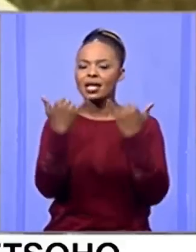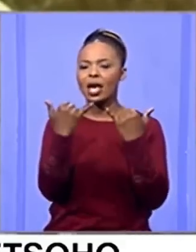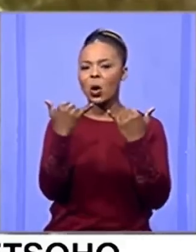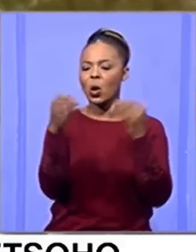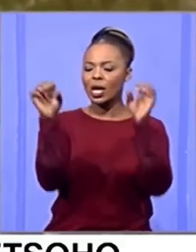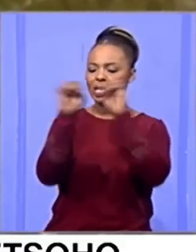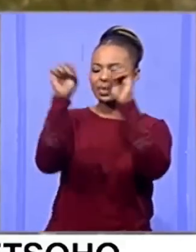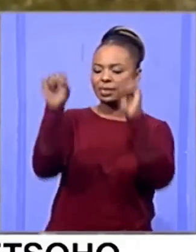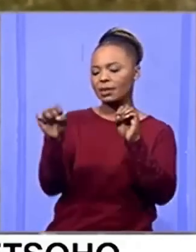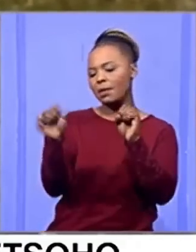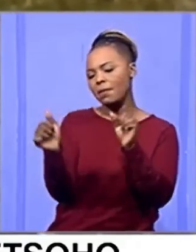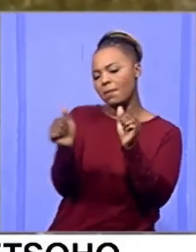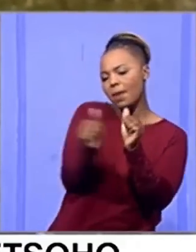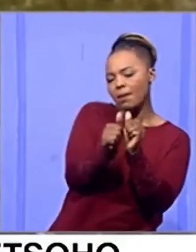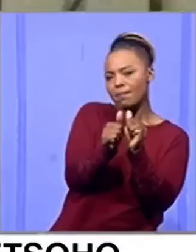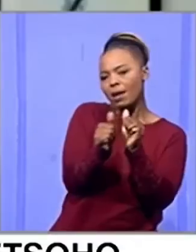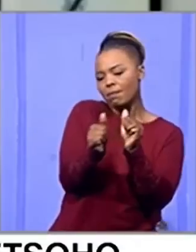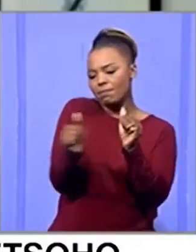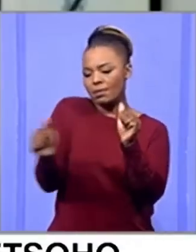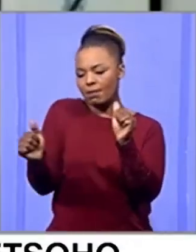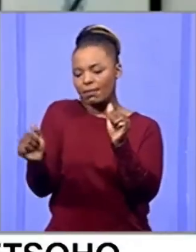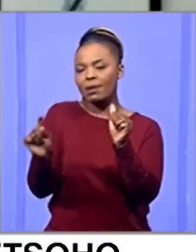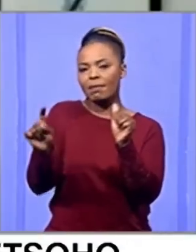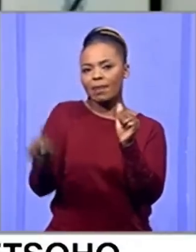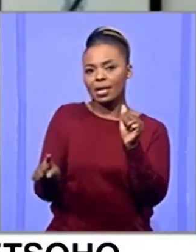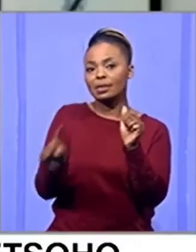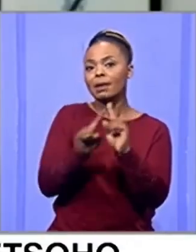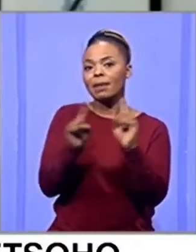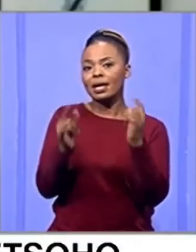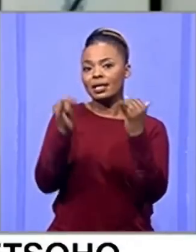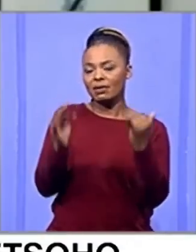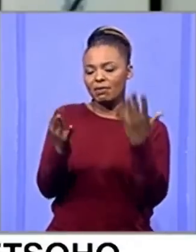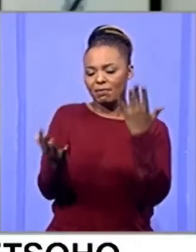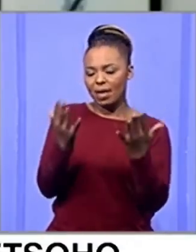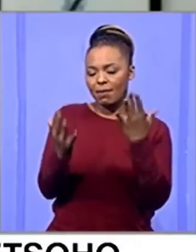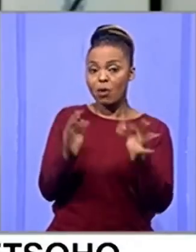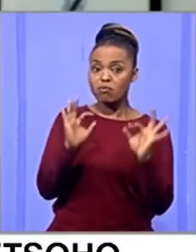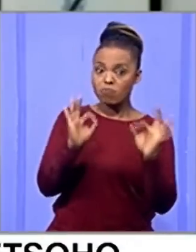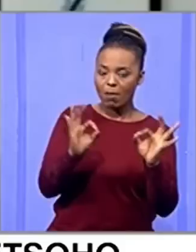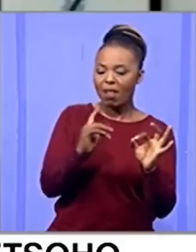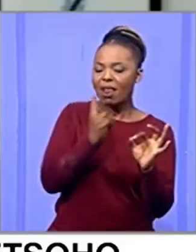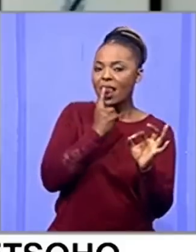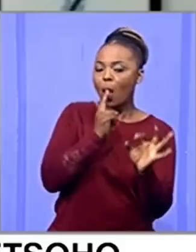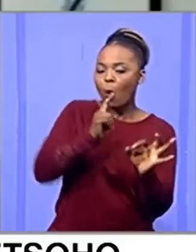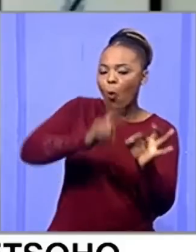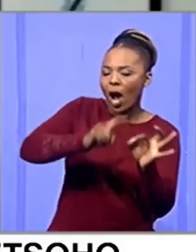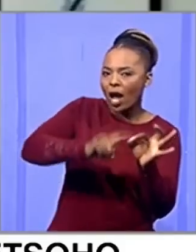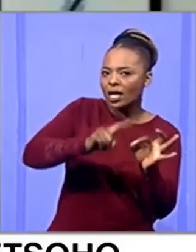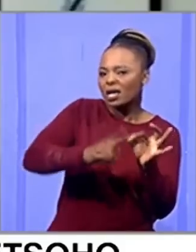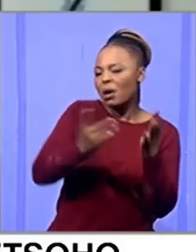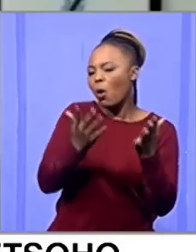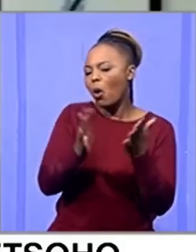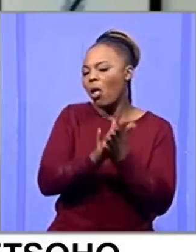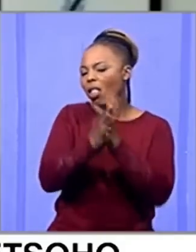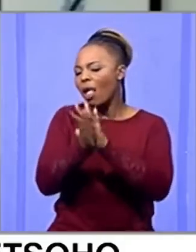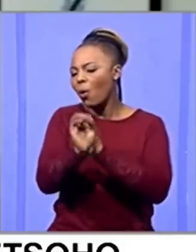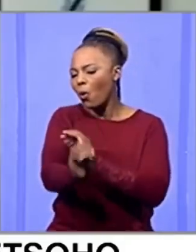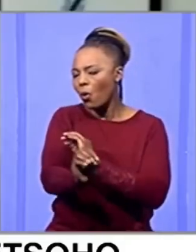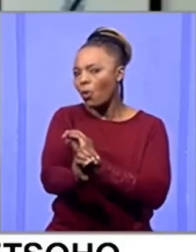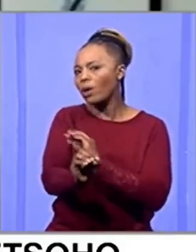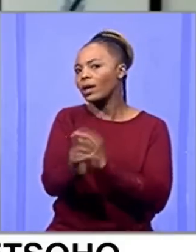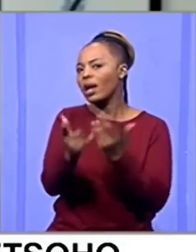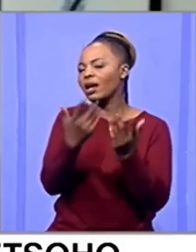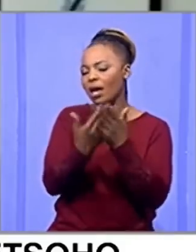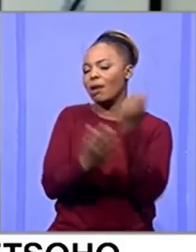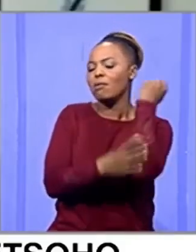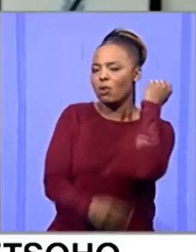be next to the panels, they may be quite a distance away. But if you have poor quality batteries getting damaged, poor control systems,